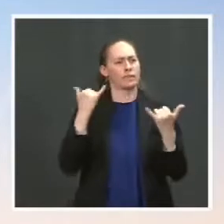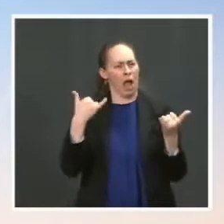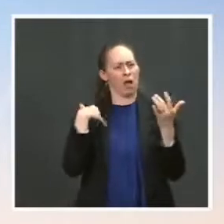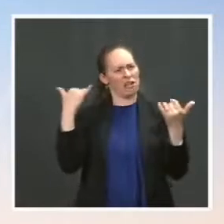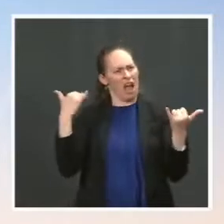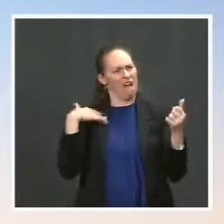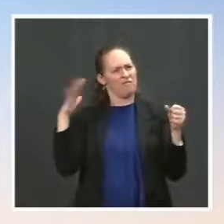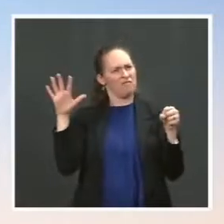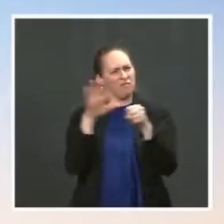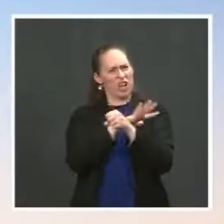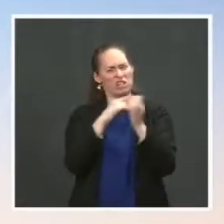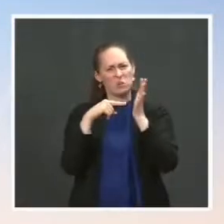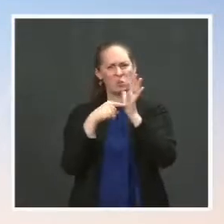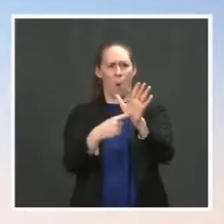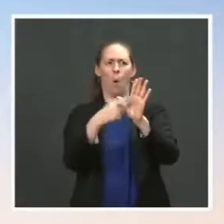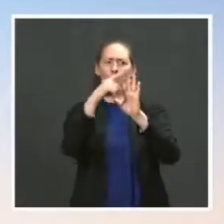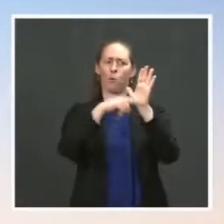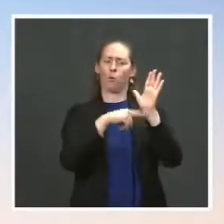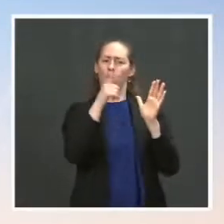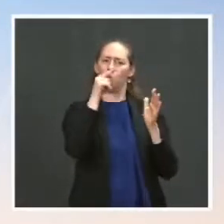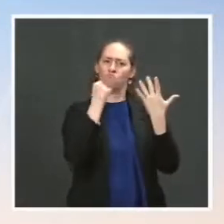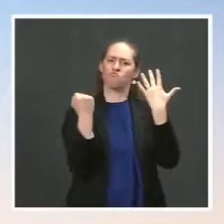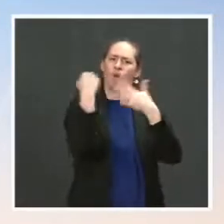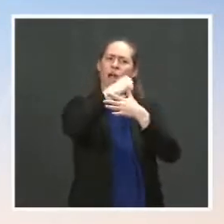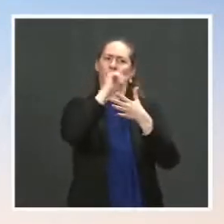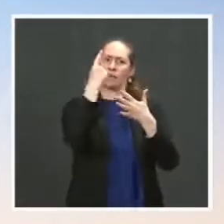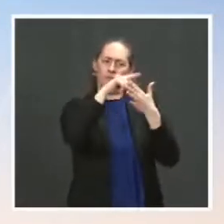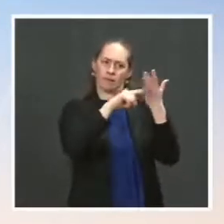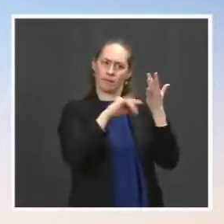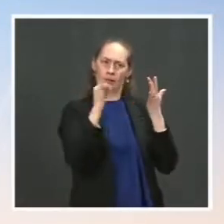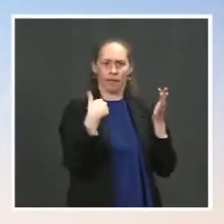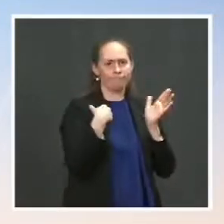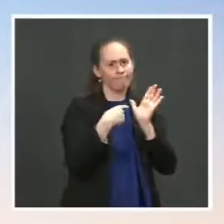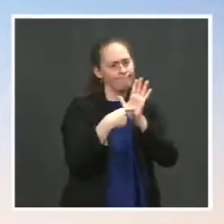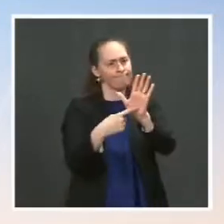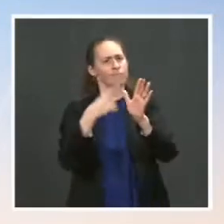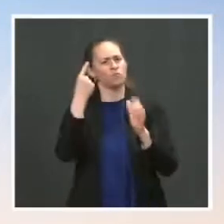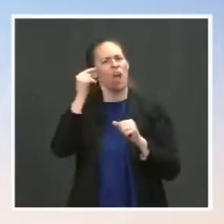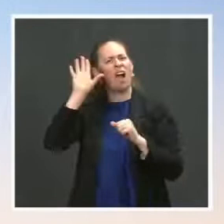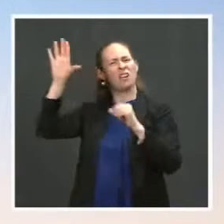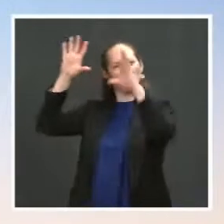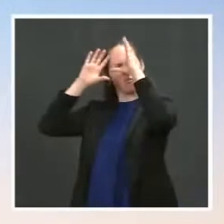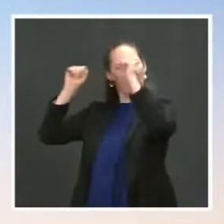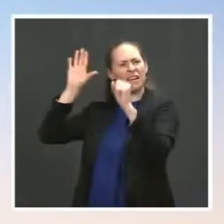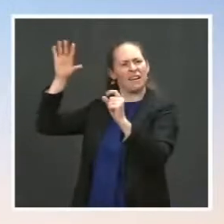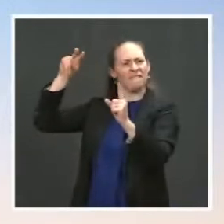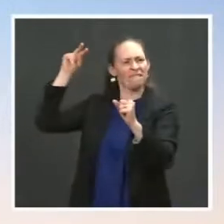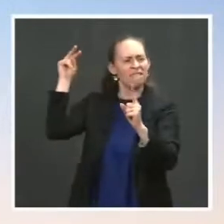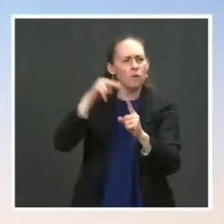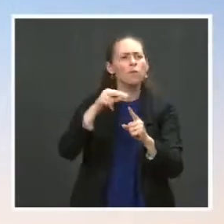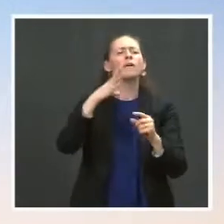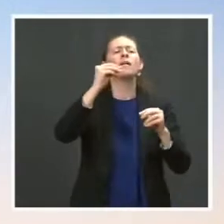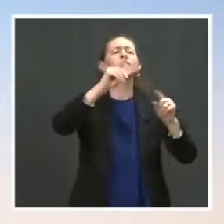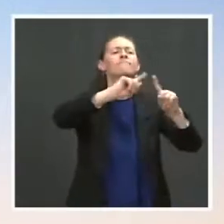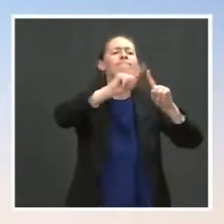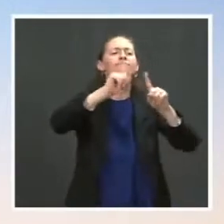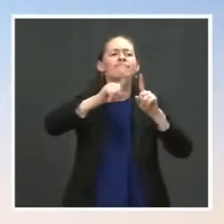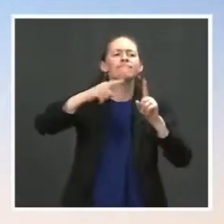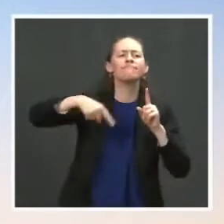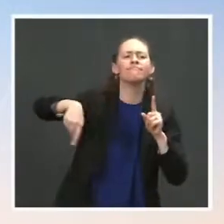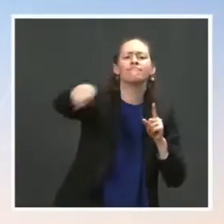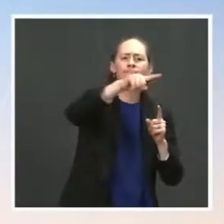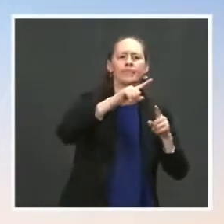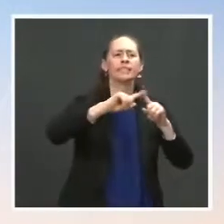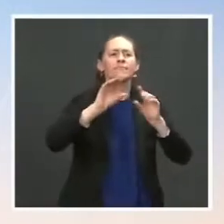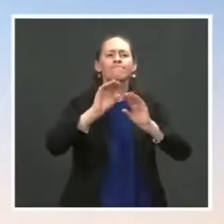existing administration. And it is a reflection of the president's view that a number of these discretionary programs were